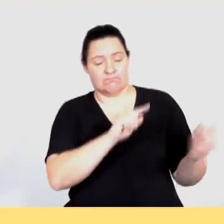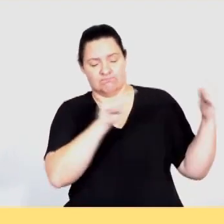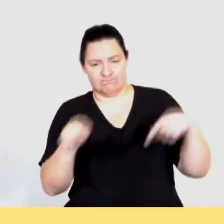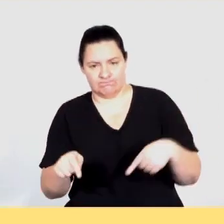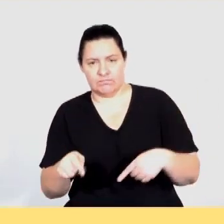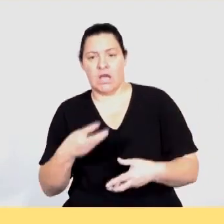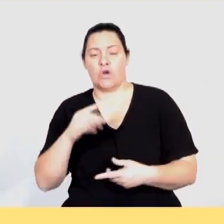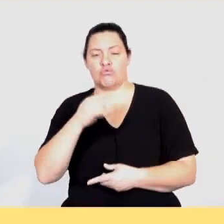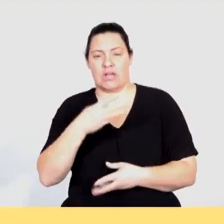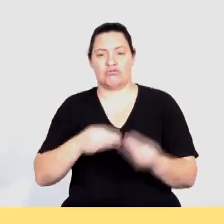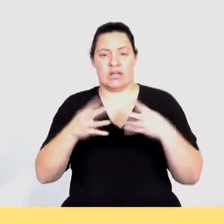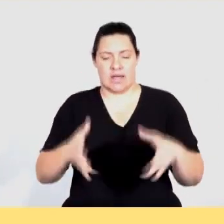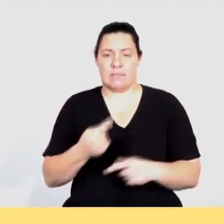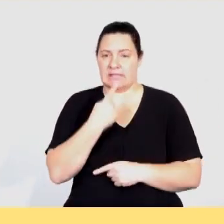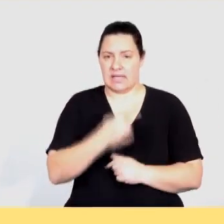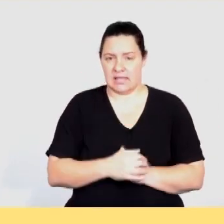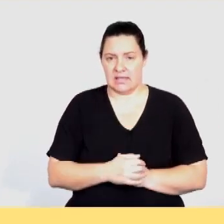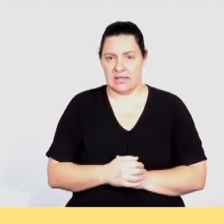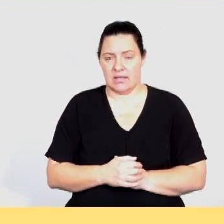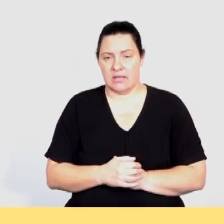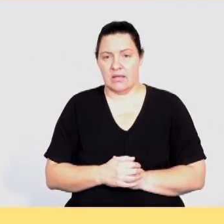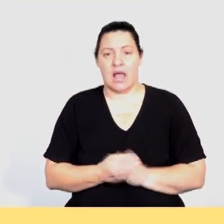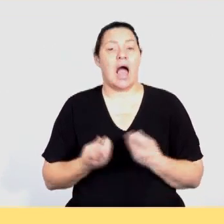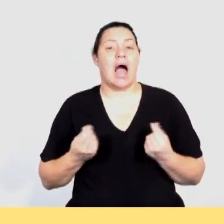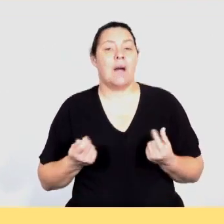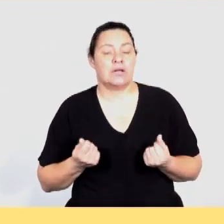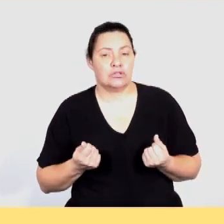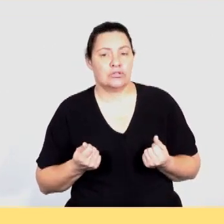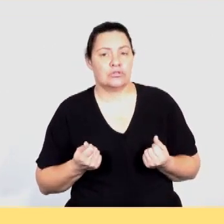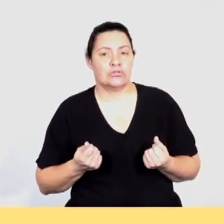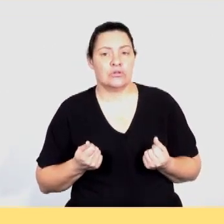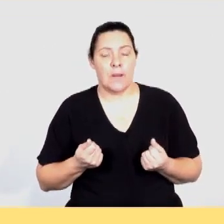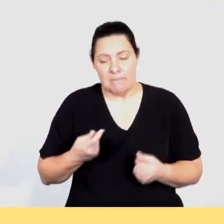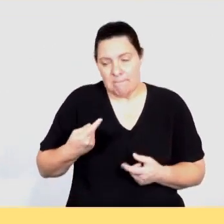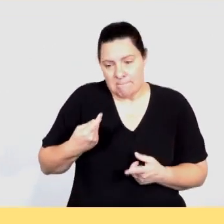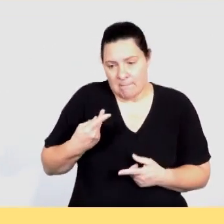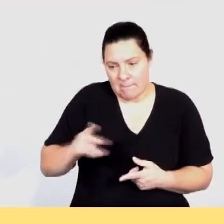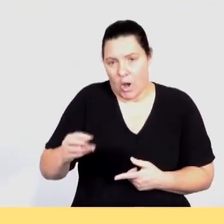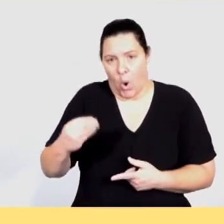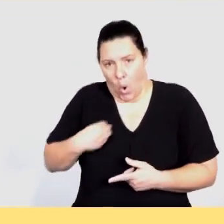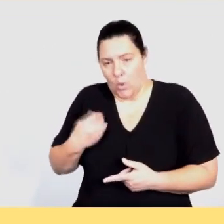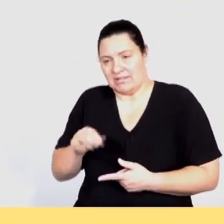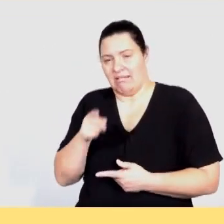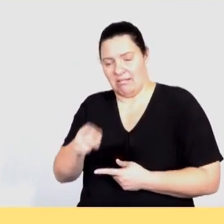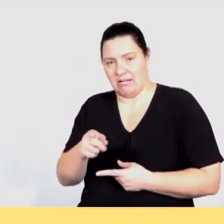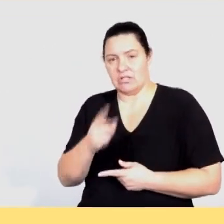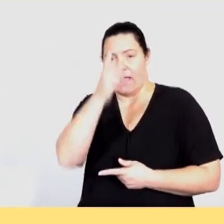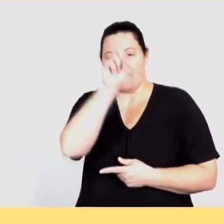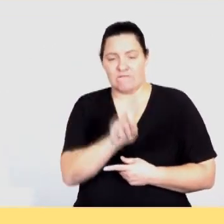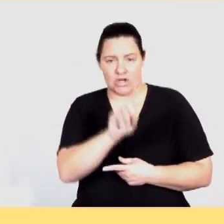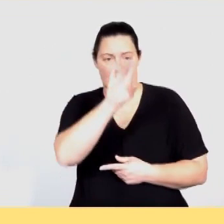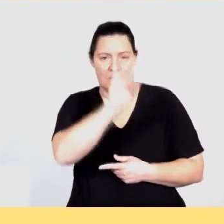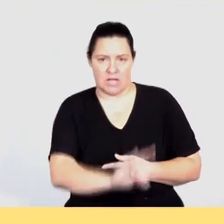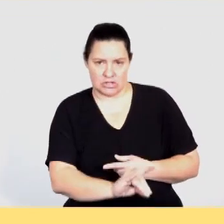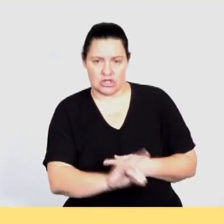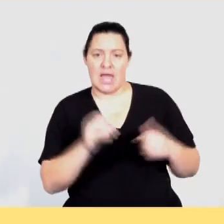when I come here on Greg Traders, I'm now saying, how much was I owing? So I'm coming here to say March